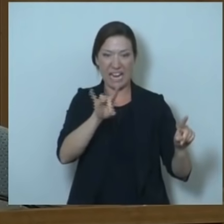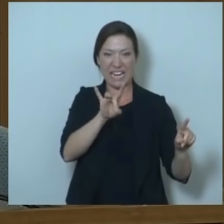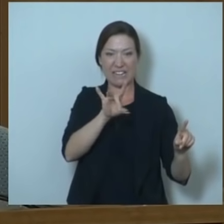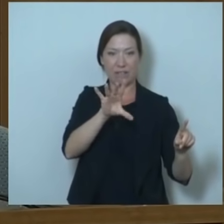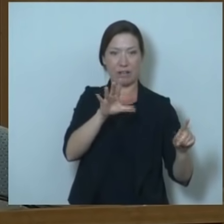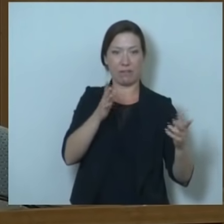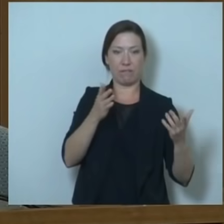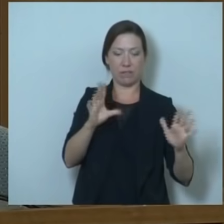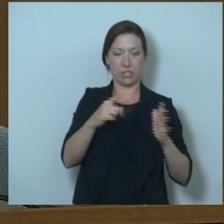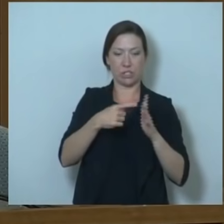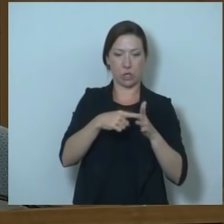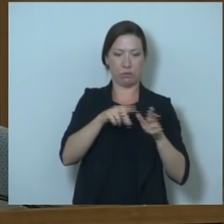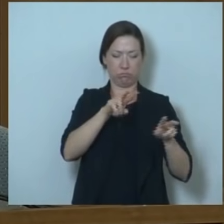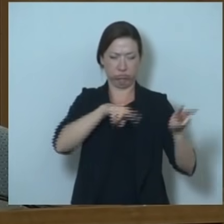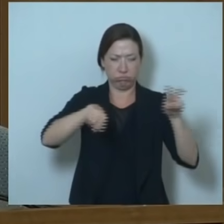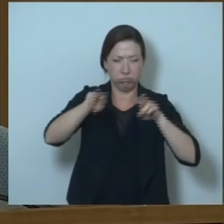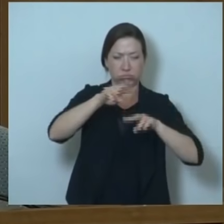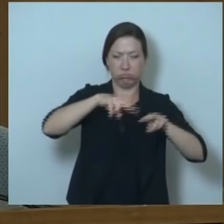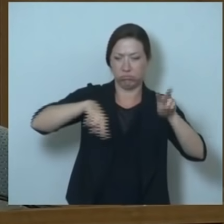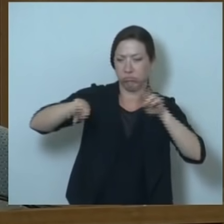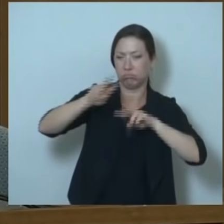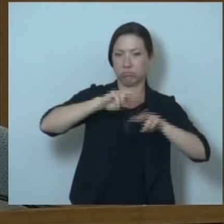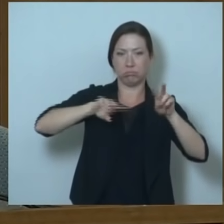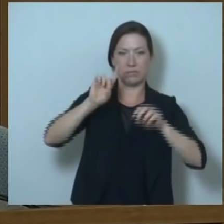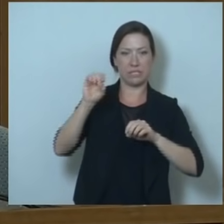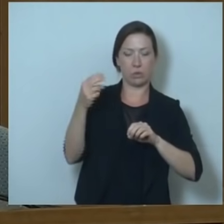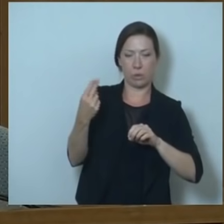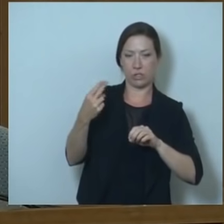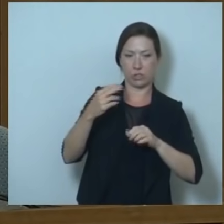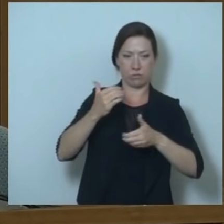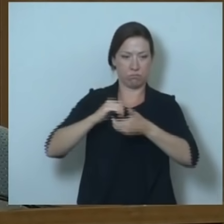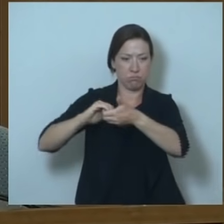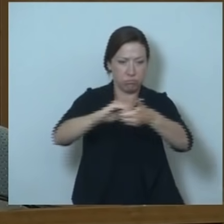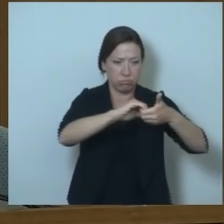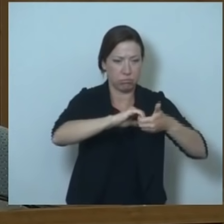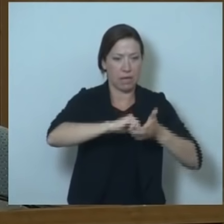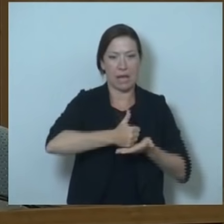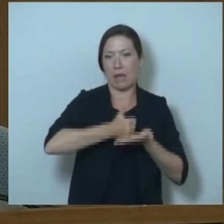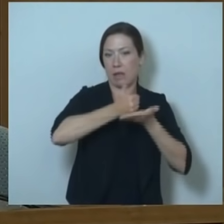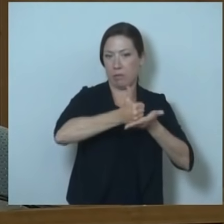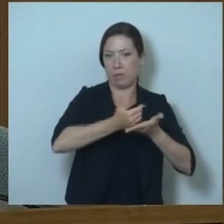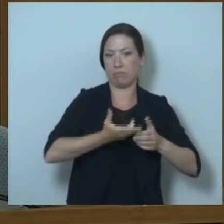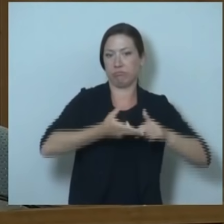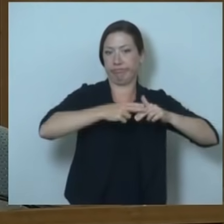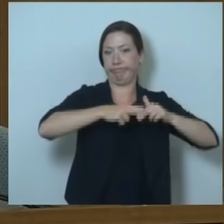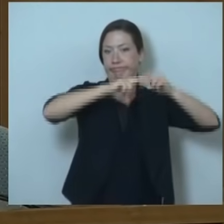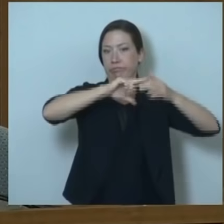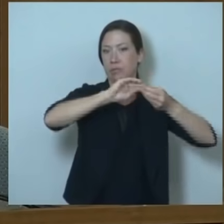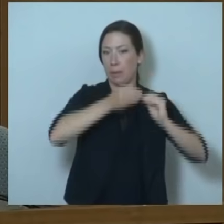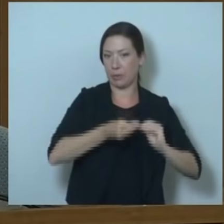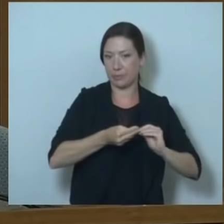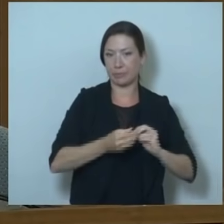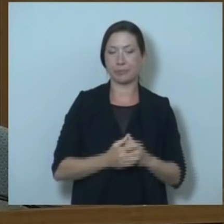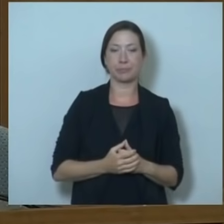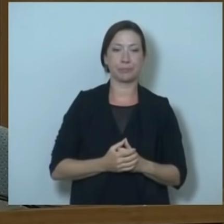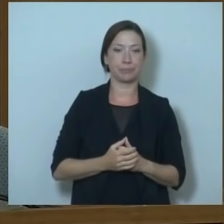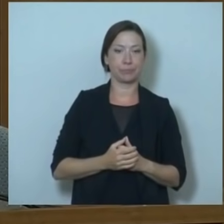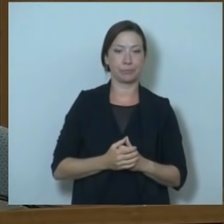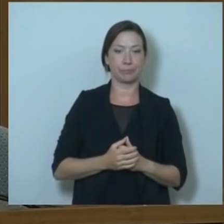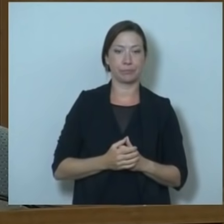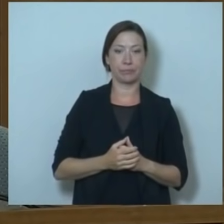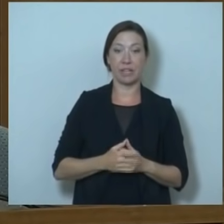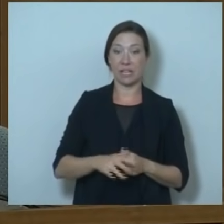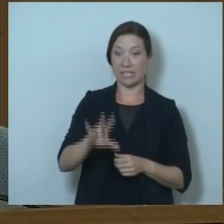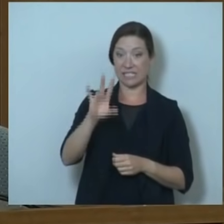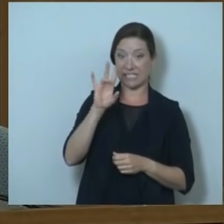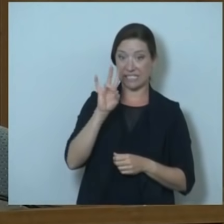surveillance, and the Department of Health continues to work with them to increase that capacity there. 7 of our long-term care